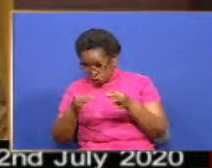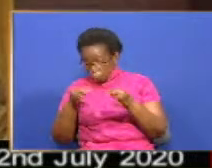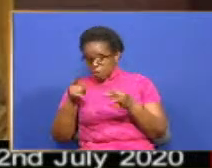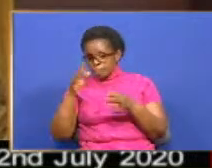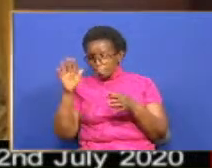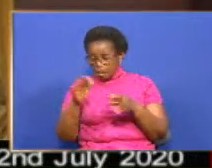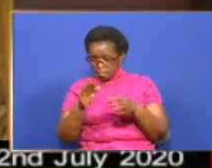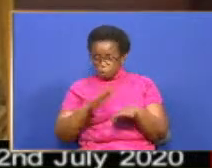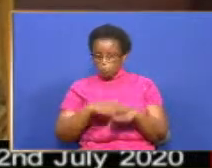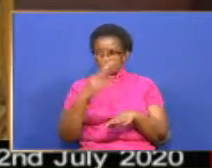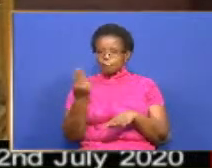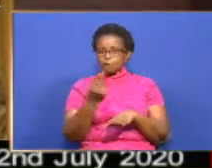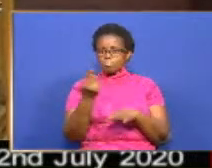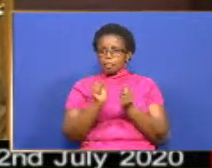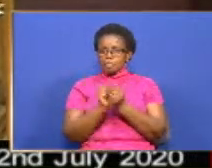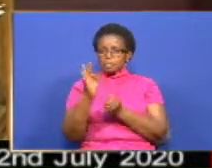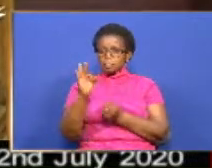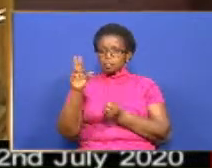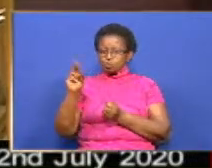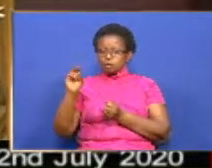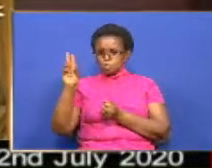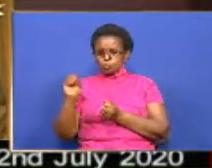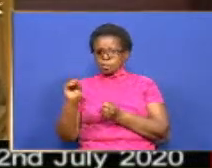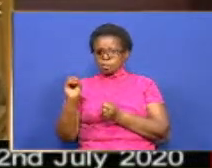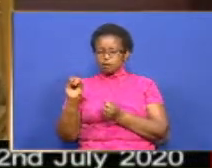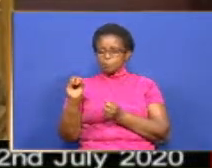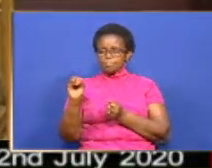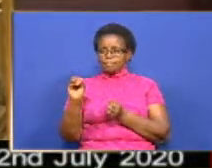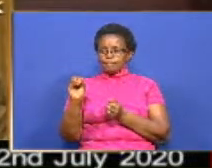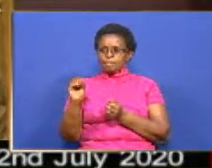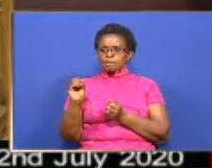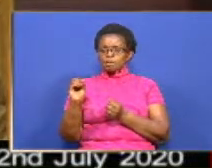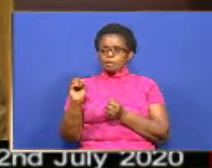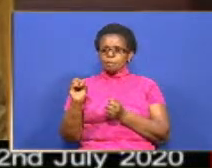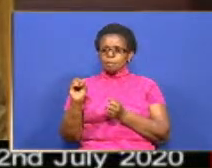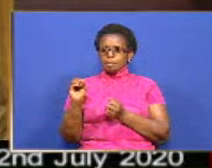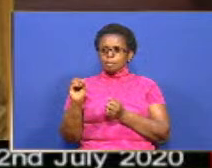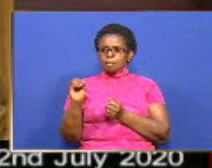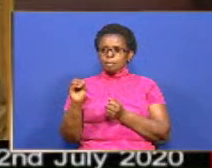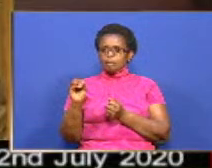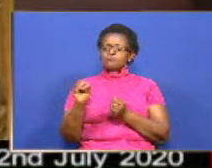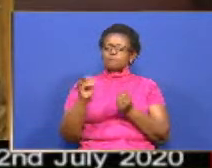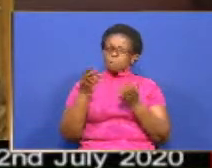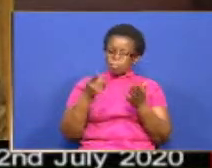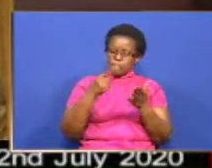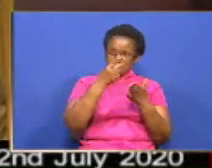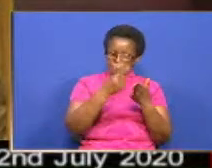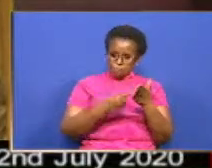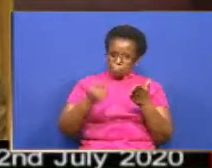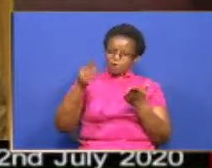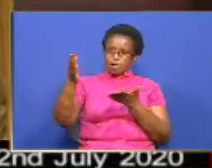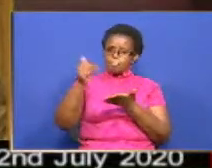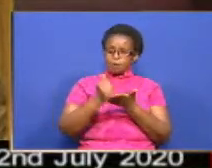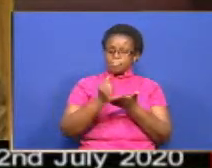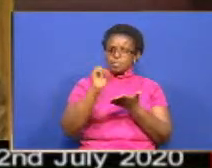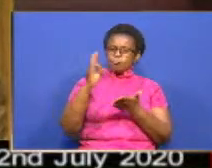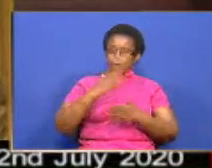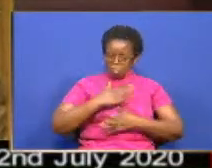on February 13th, 2020, this House now approves the appointment of the Honorable